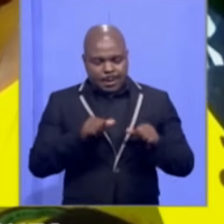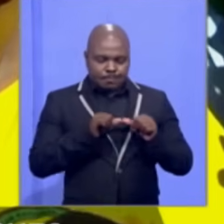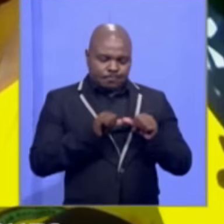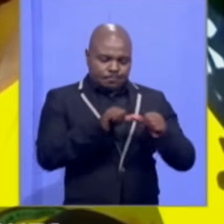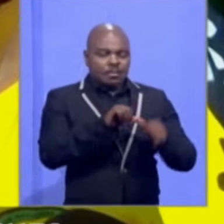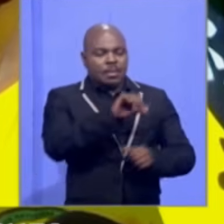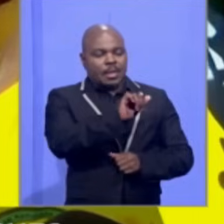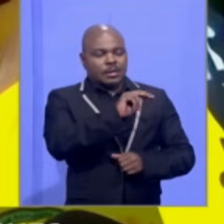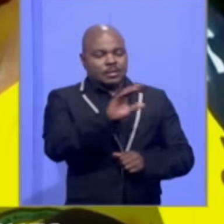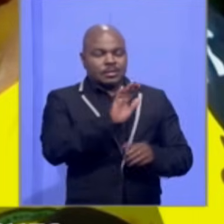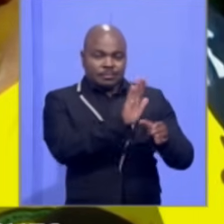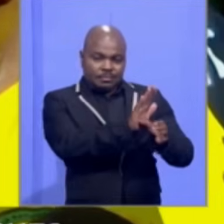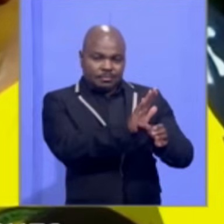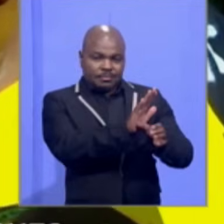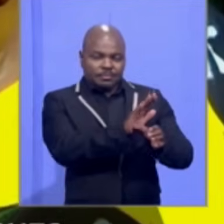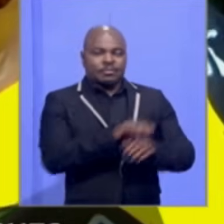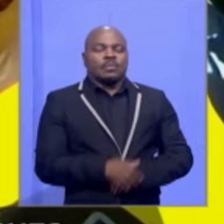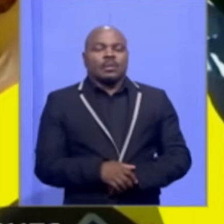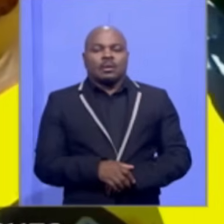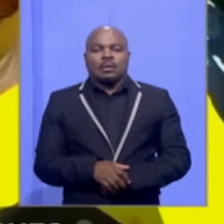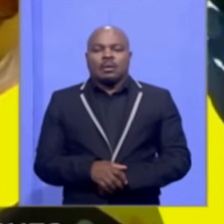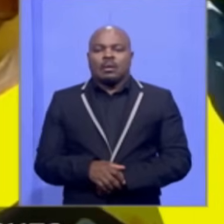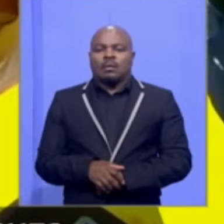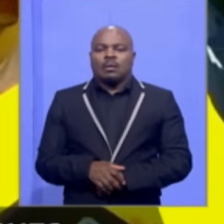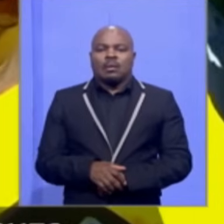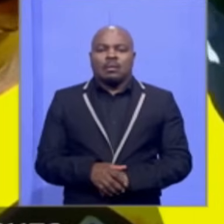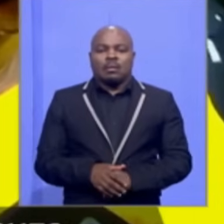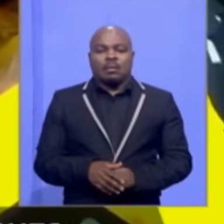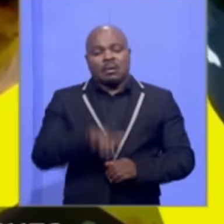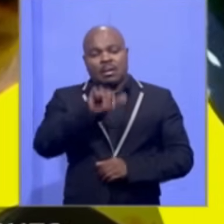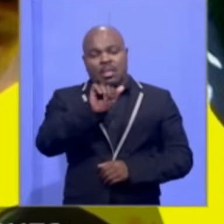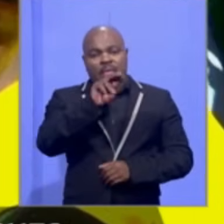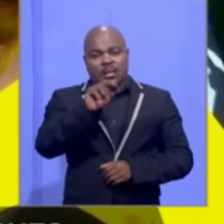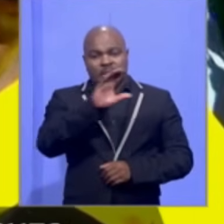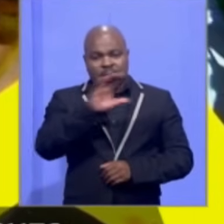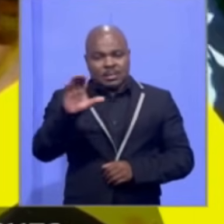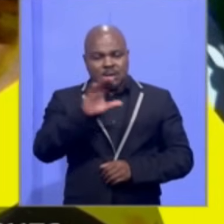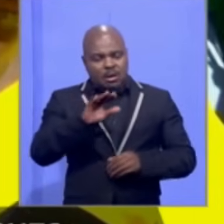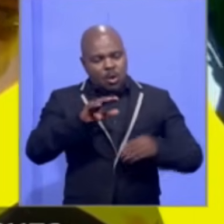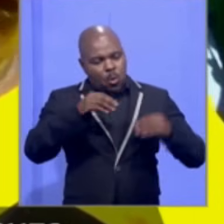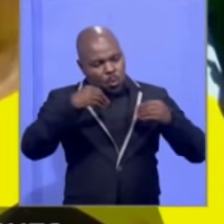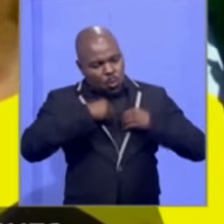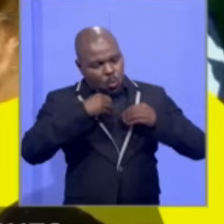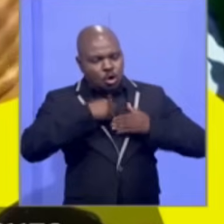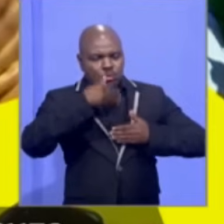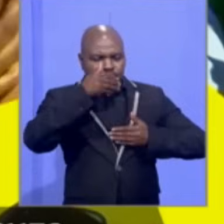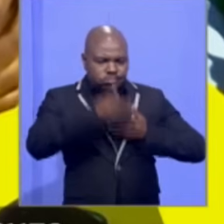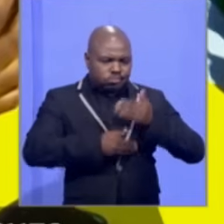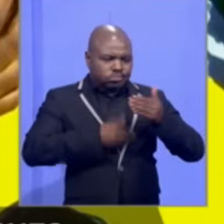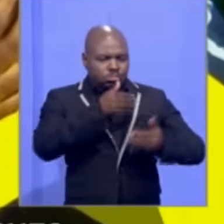ANC. Now, the ANC will follow its own processes